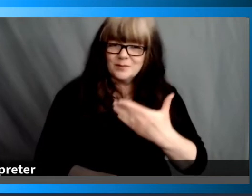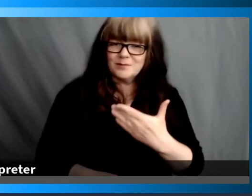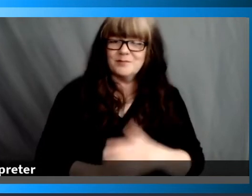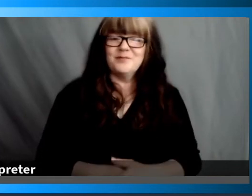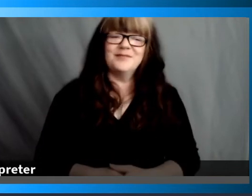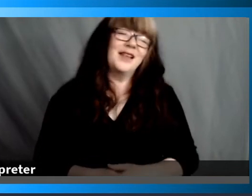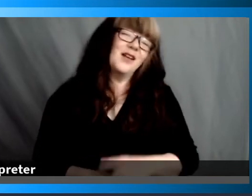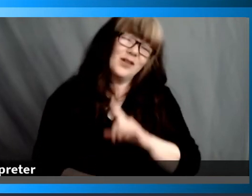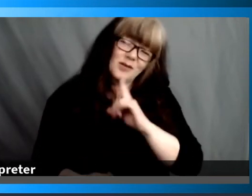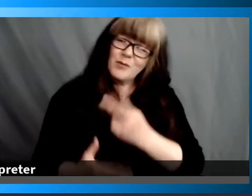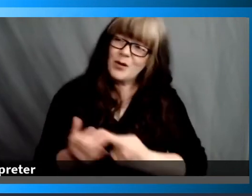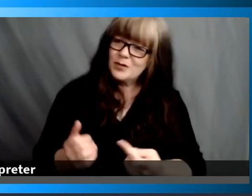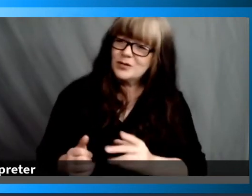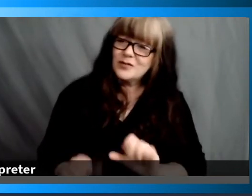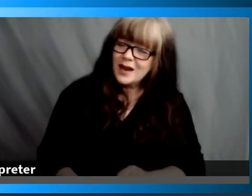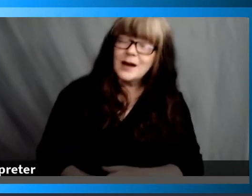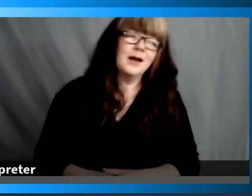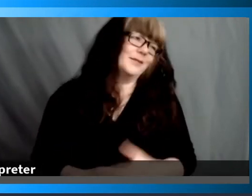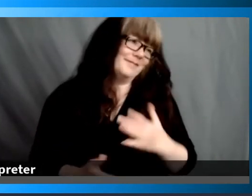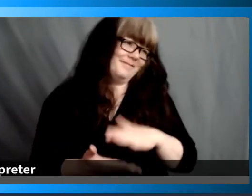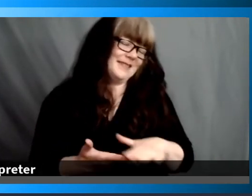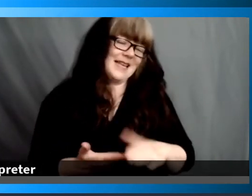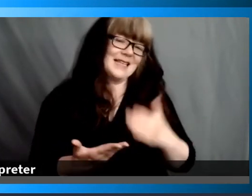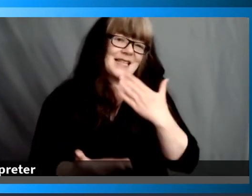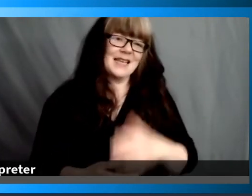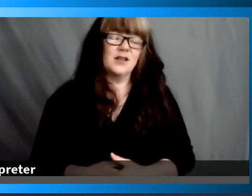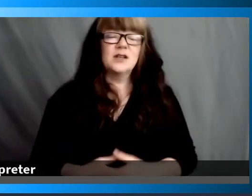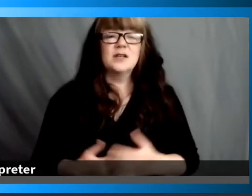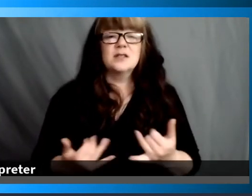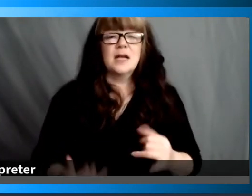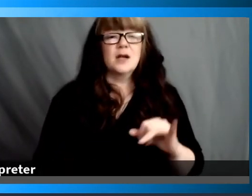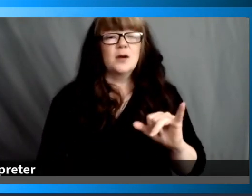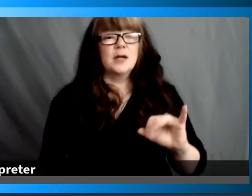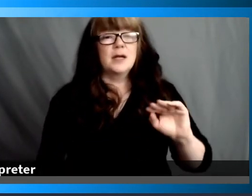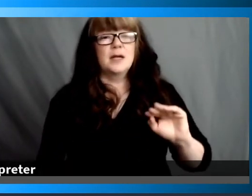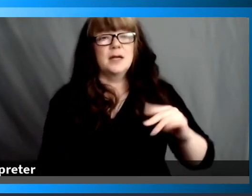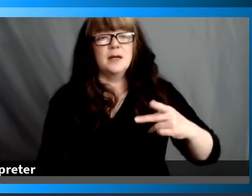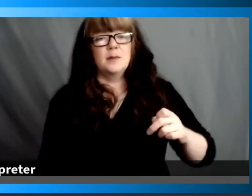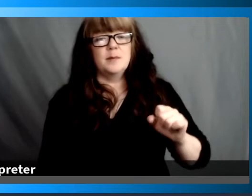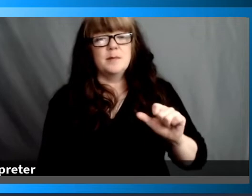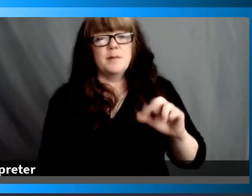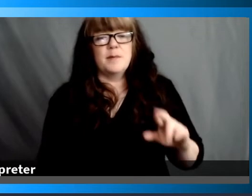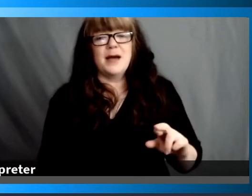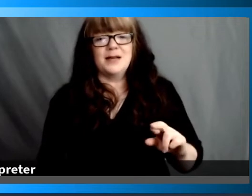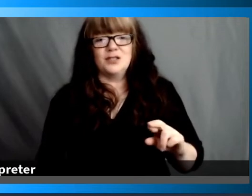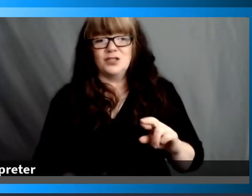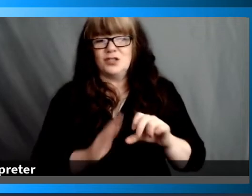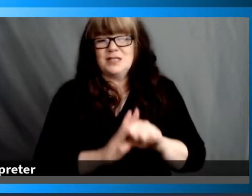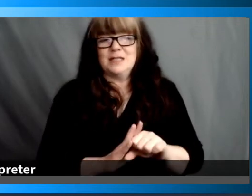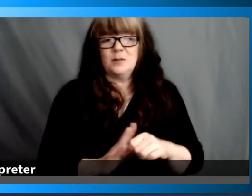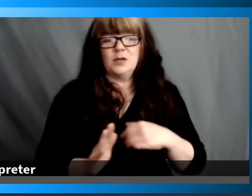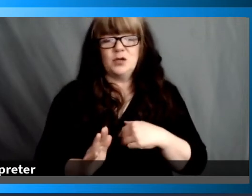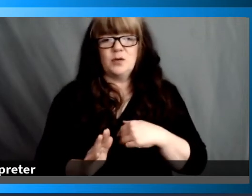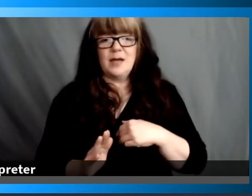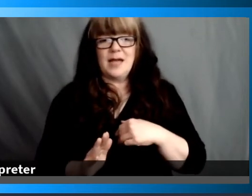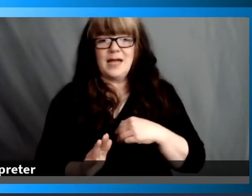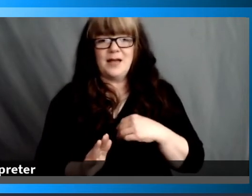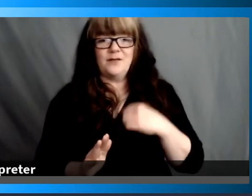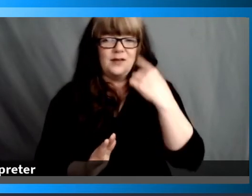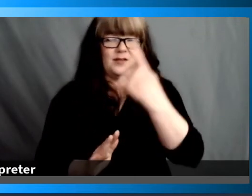That's nice. So speaking of imposter syndrome, Varun, you've had a bit of a face evolution